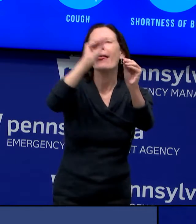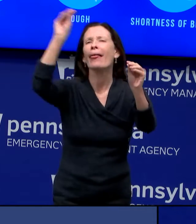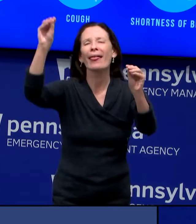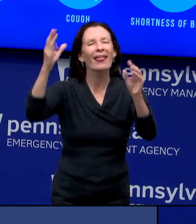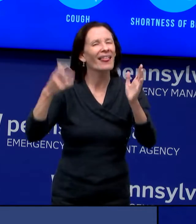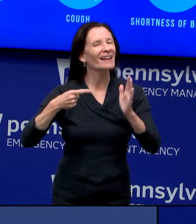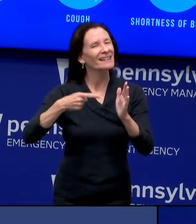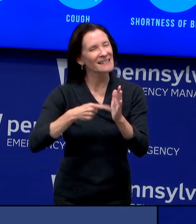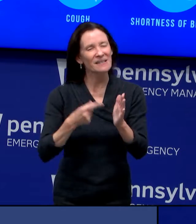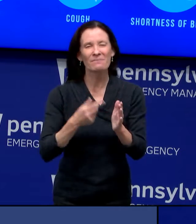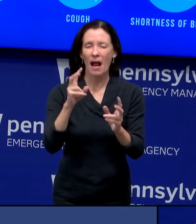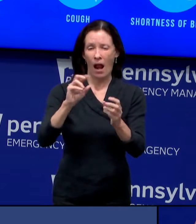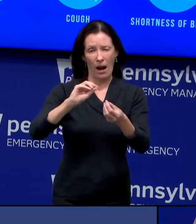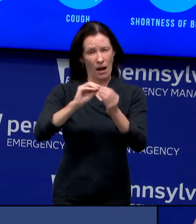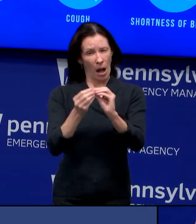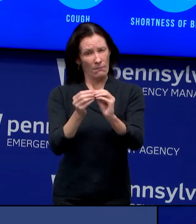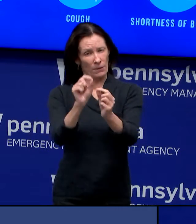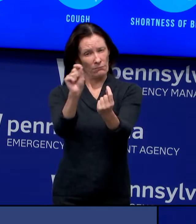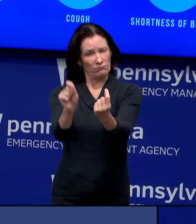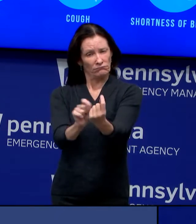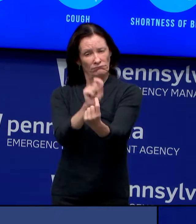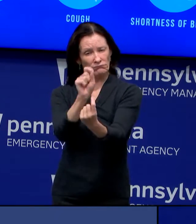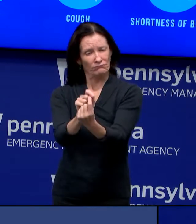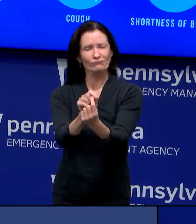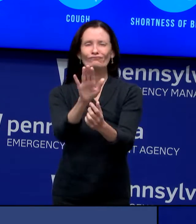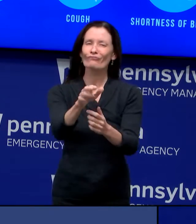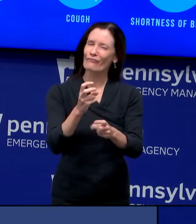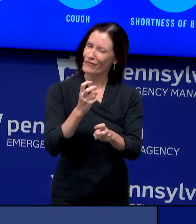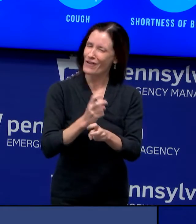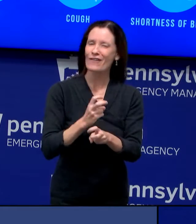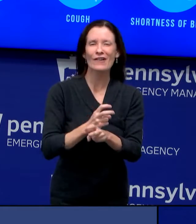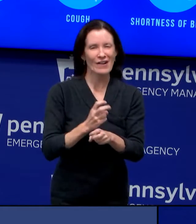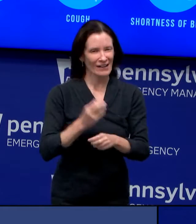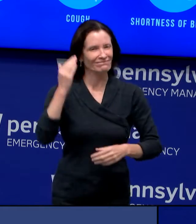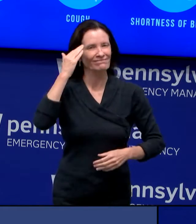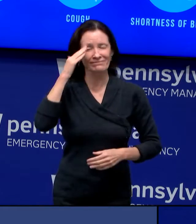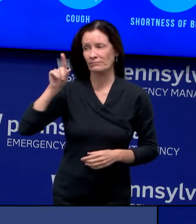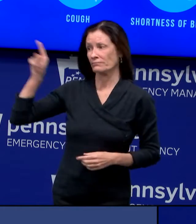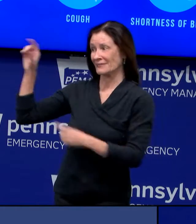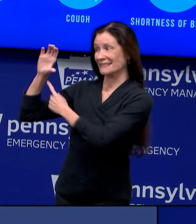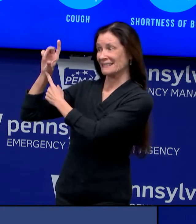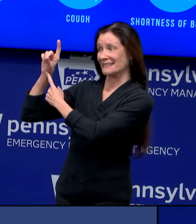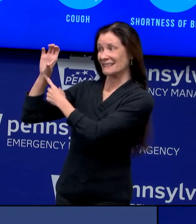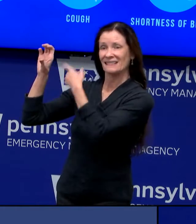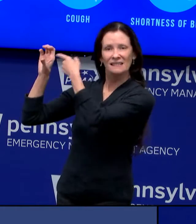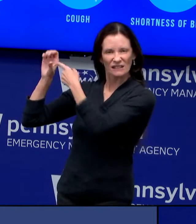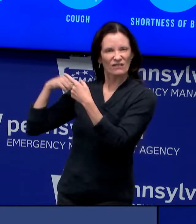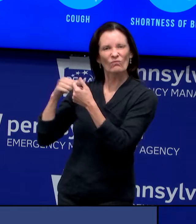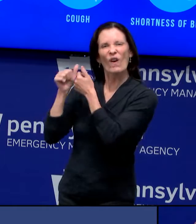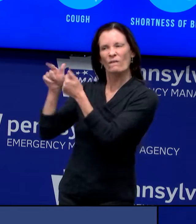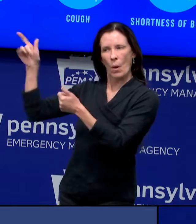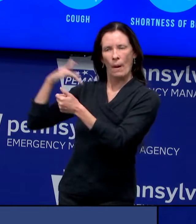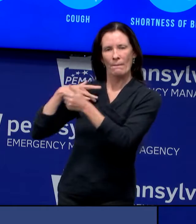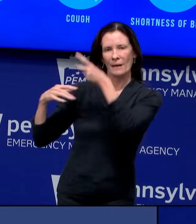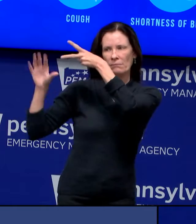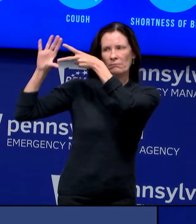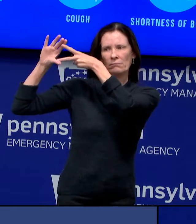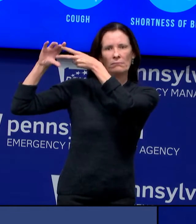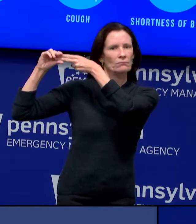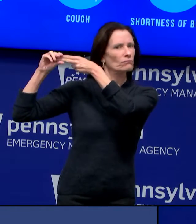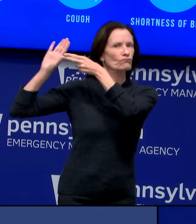to understand, but that's how the CDC reports cases, both for case counts and for deaths. It's their county of